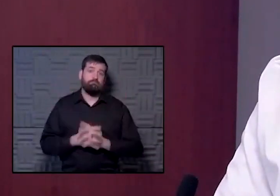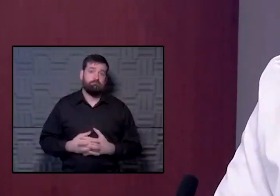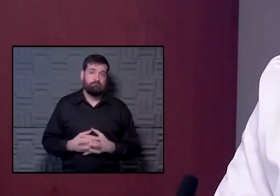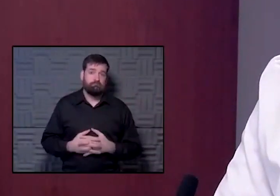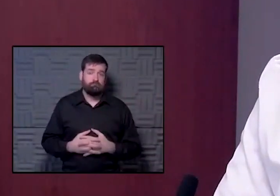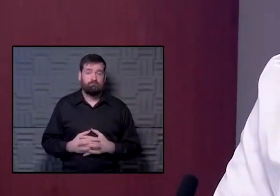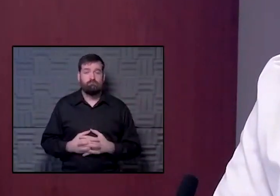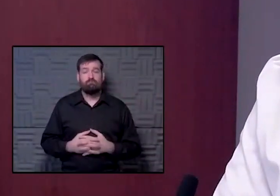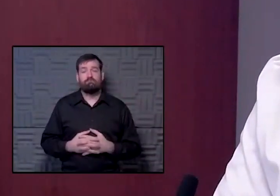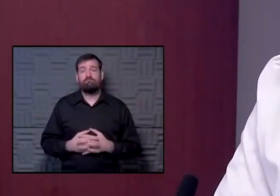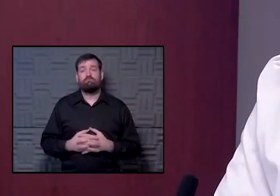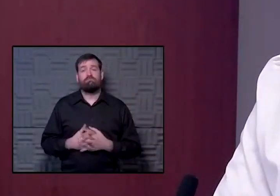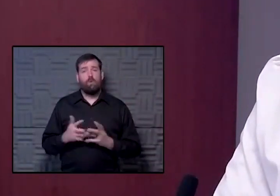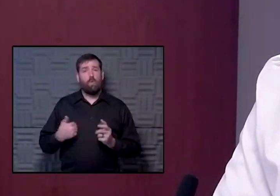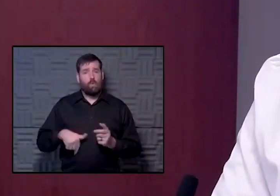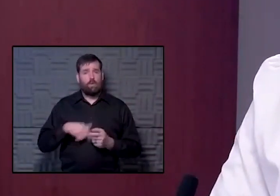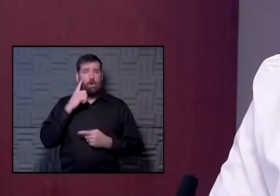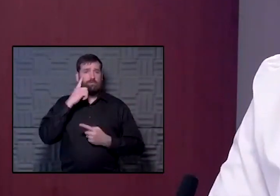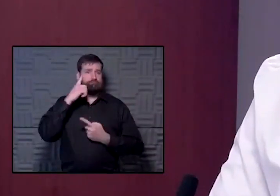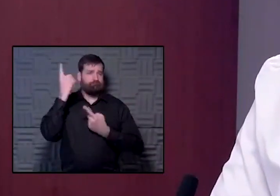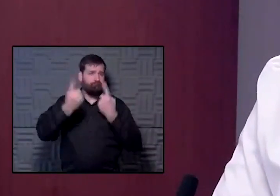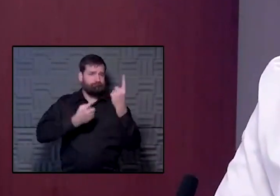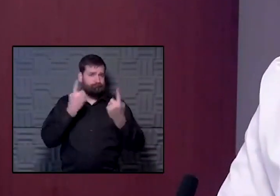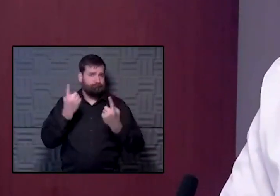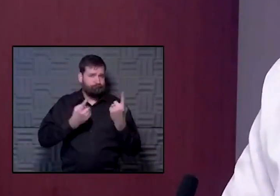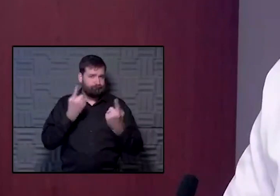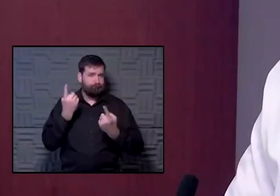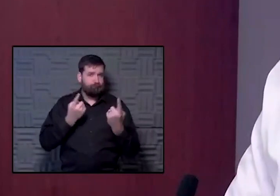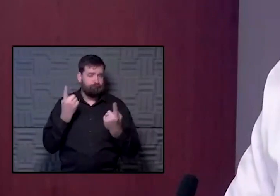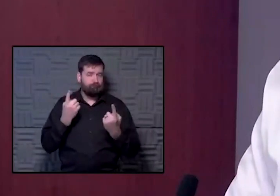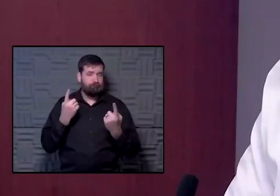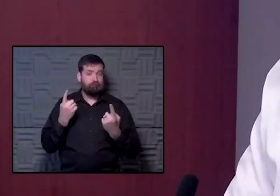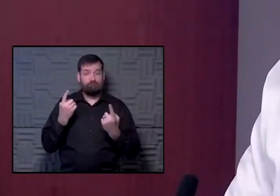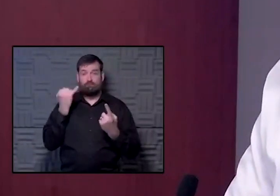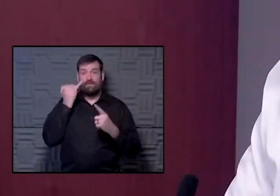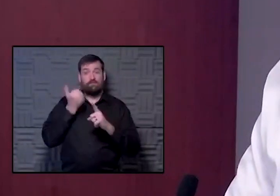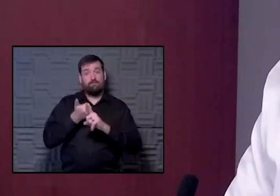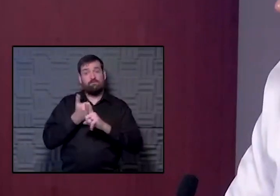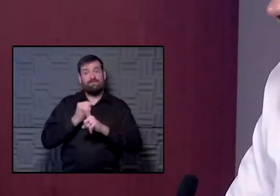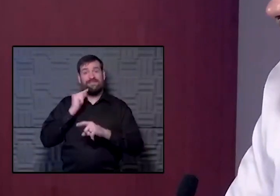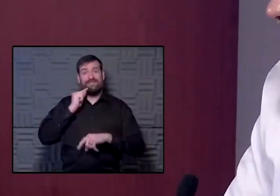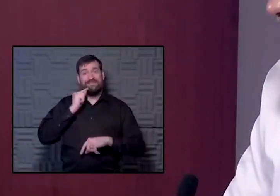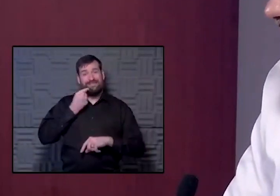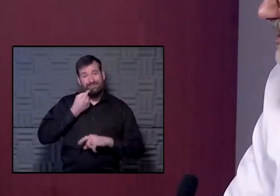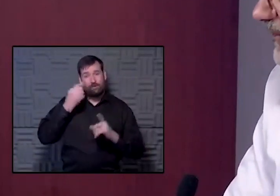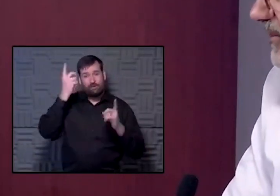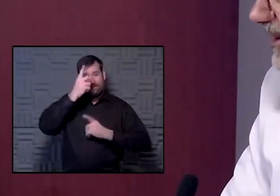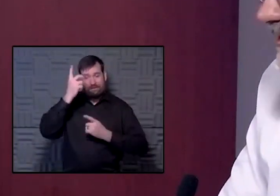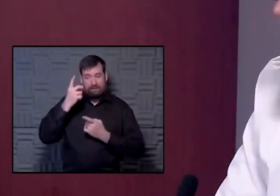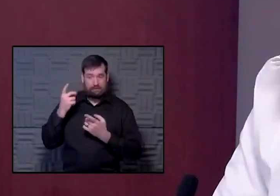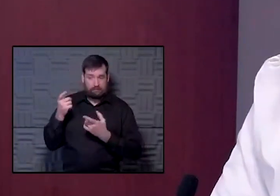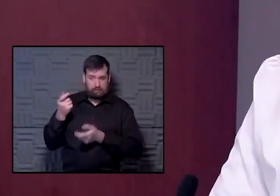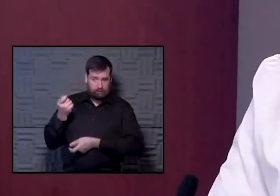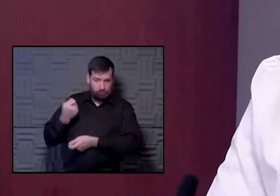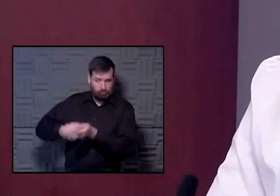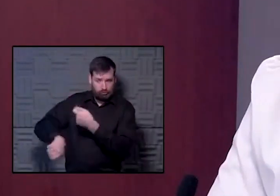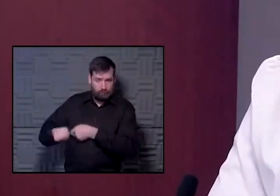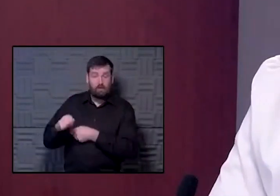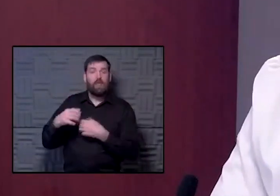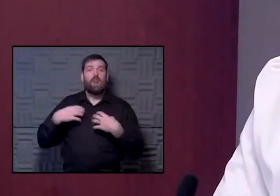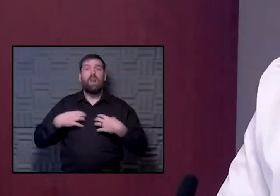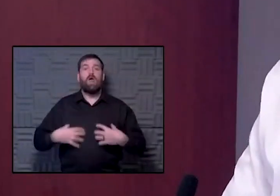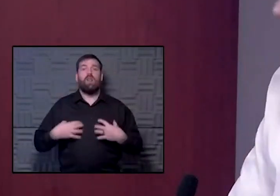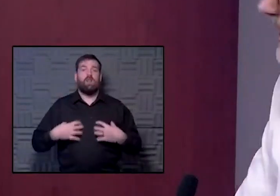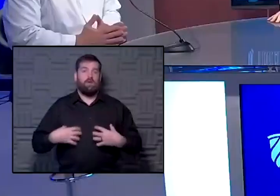so it is something that we're considering, I think, in terms of if you have really severe disease, whether or not transplantation would be a lung